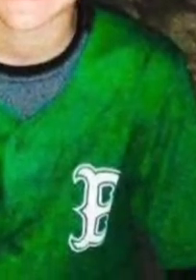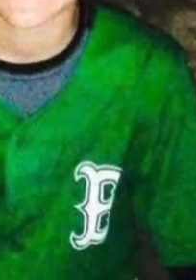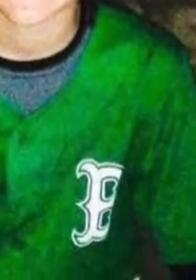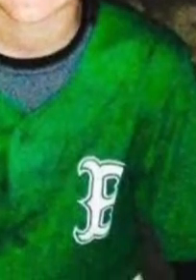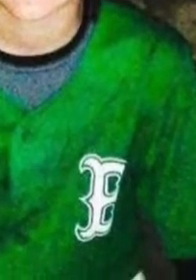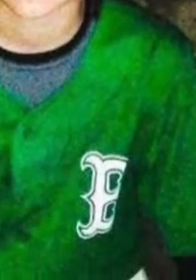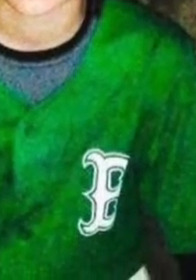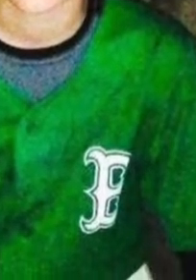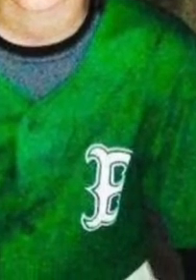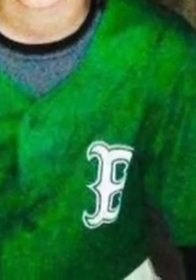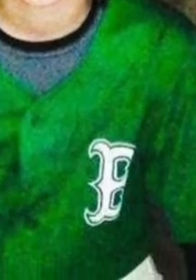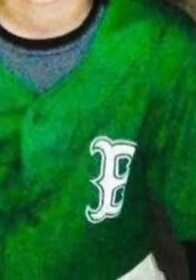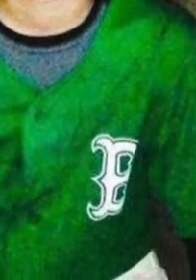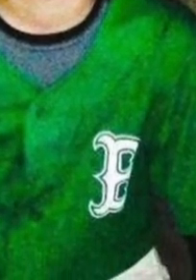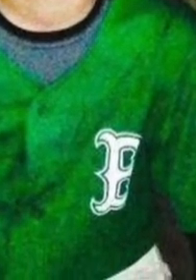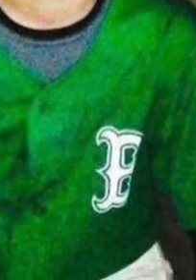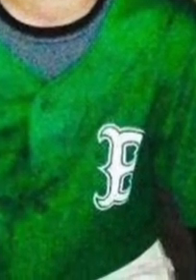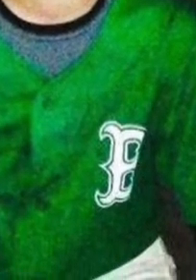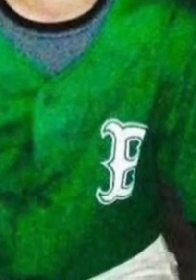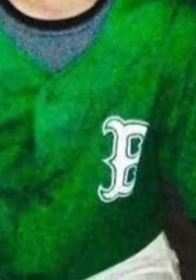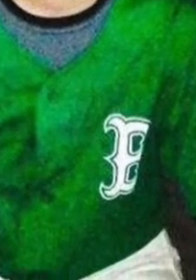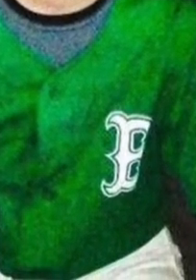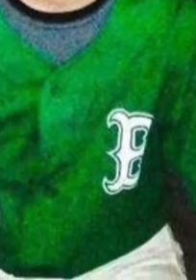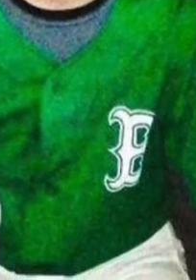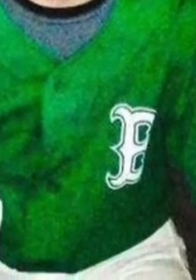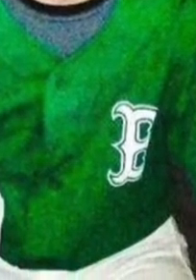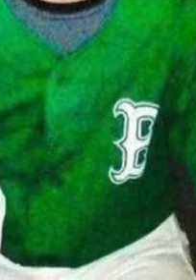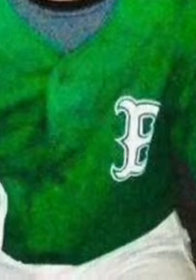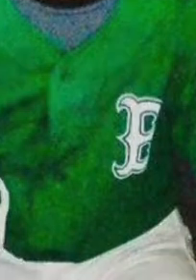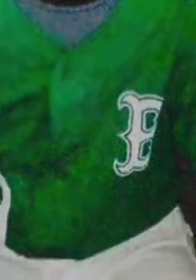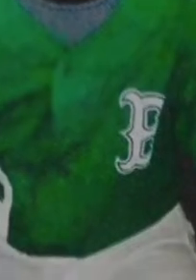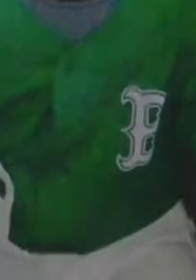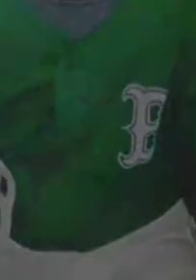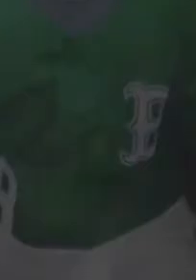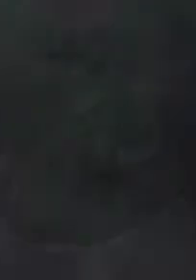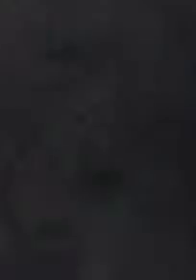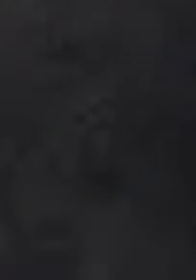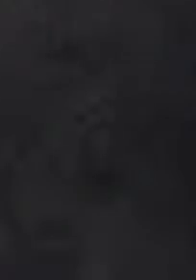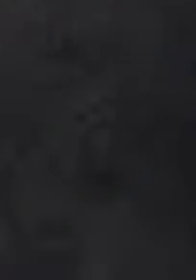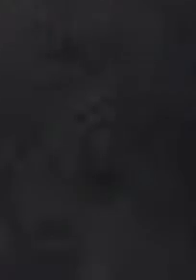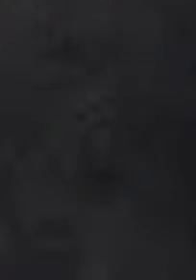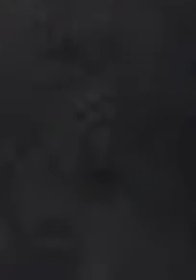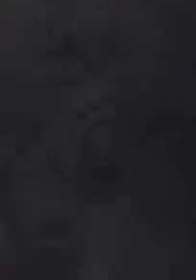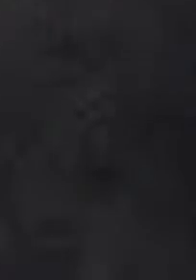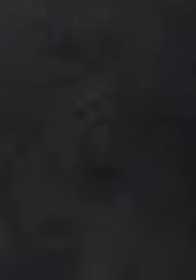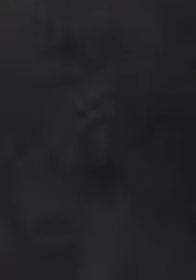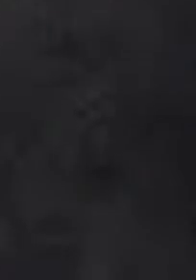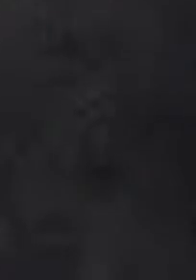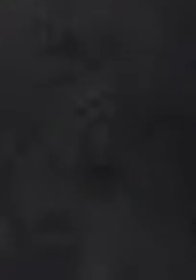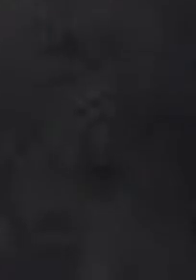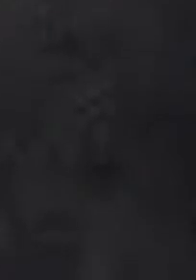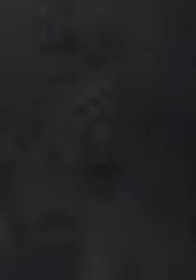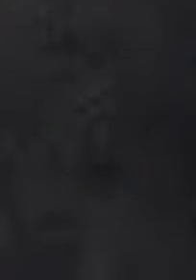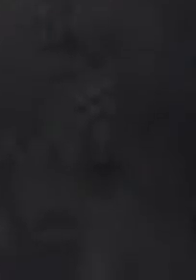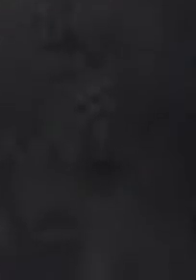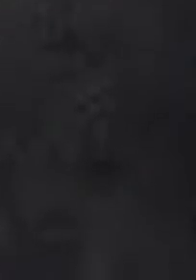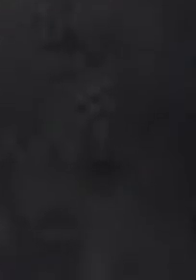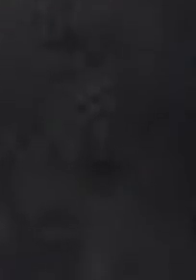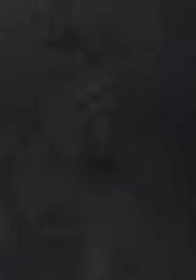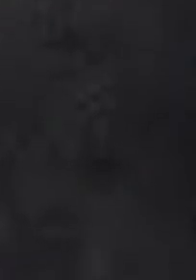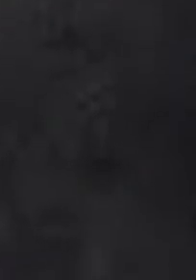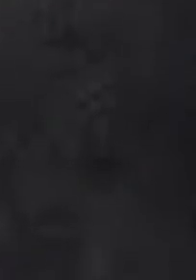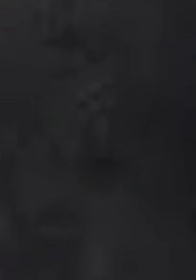all about it when I see you again. When I see you again.